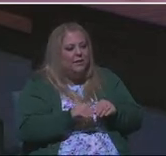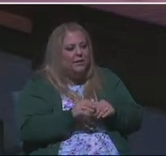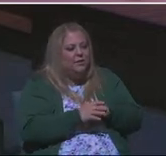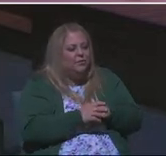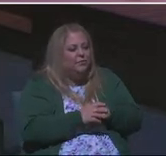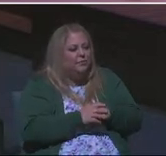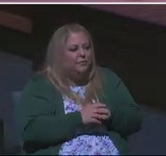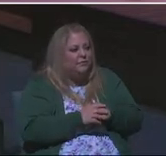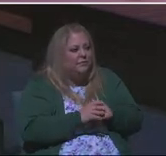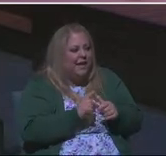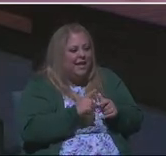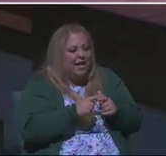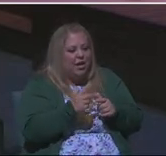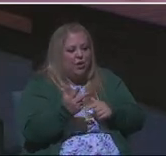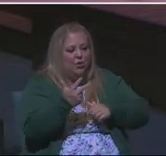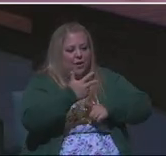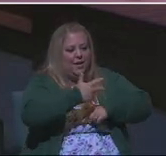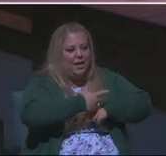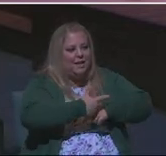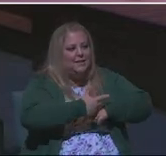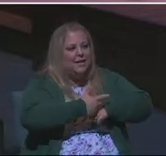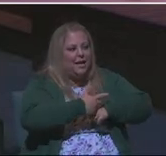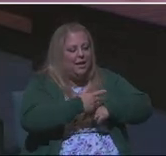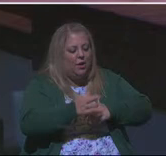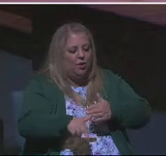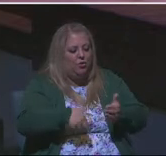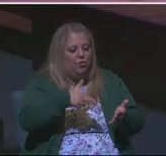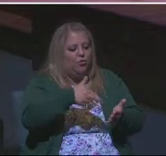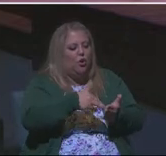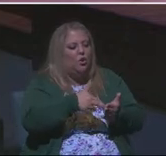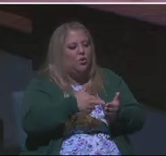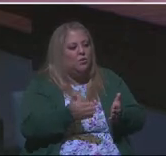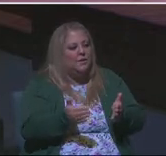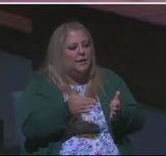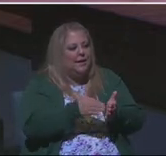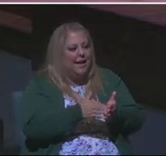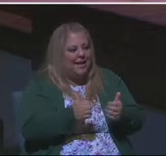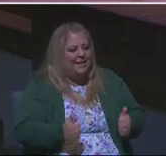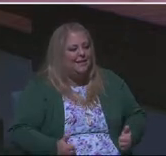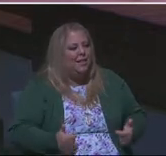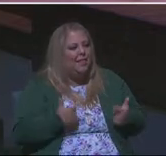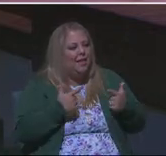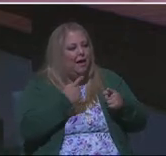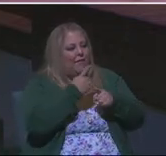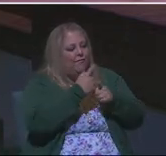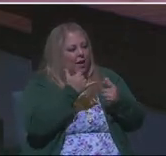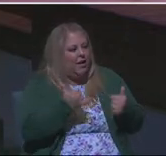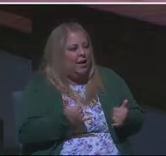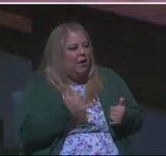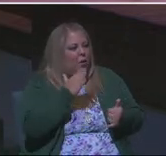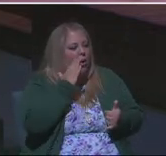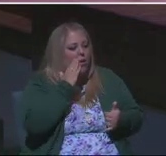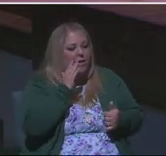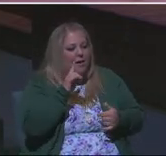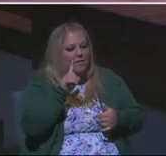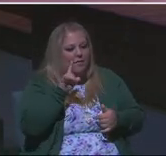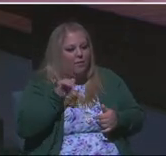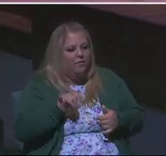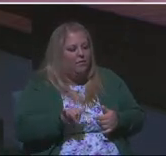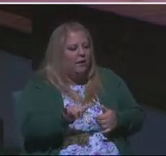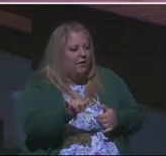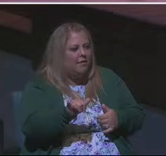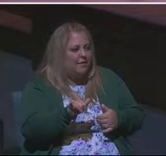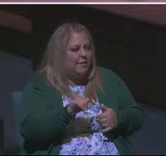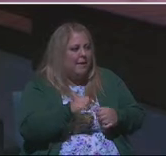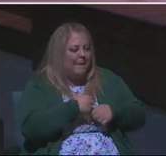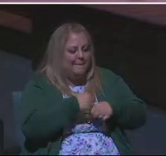then 3 days later rose from the dead and is alive right now and will be for all eternity and makes a difference in